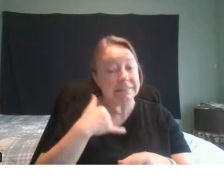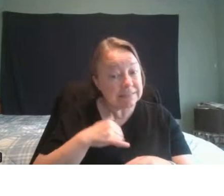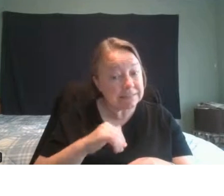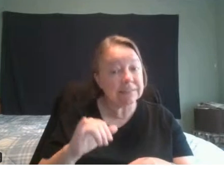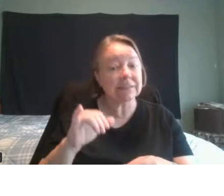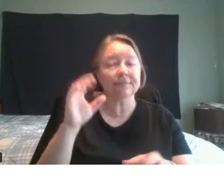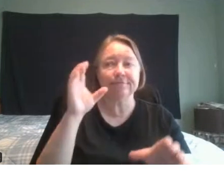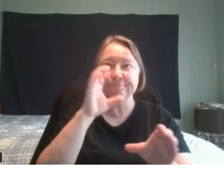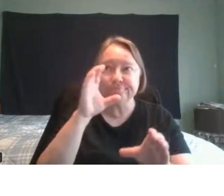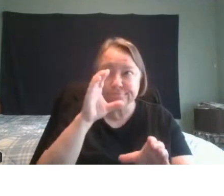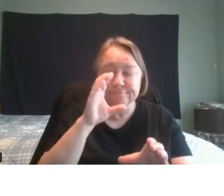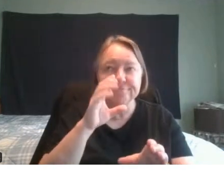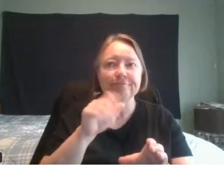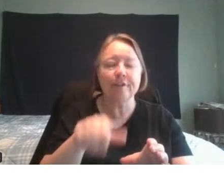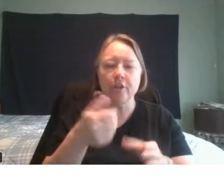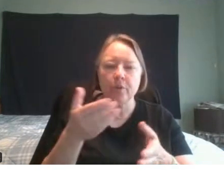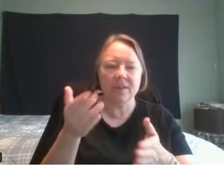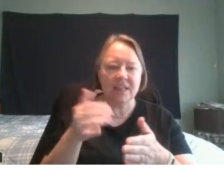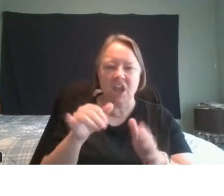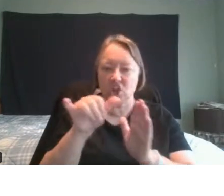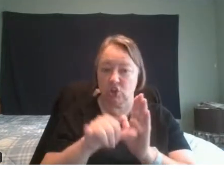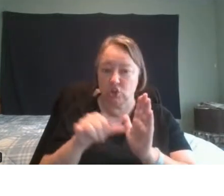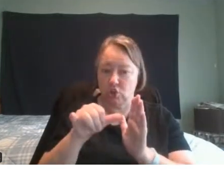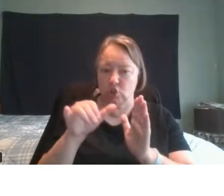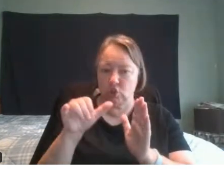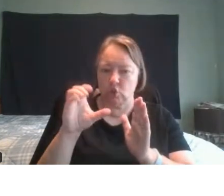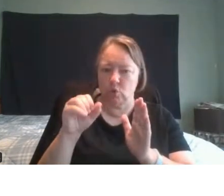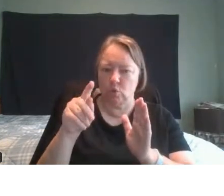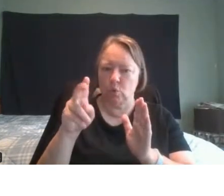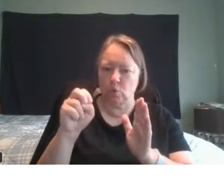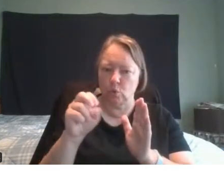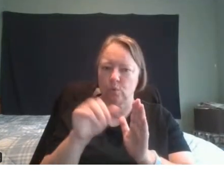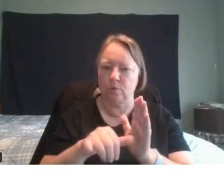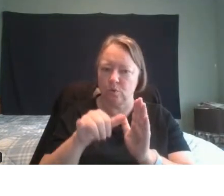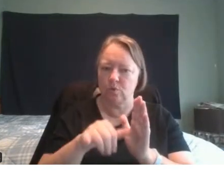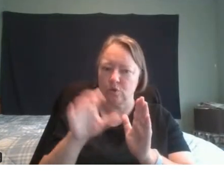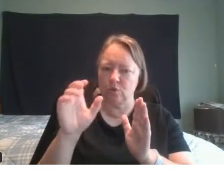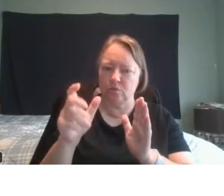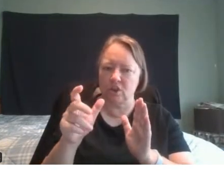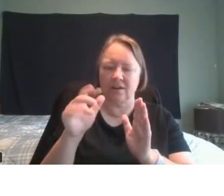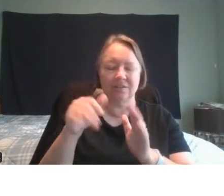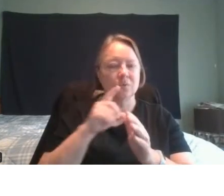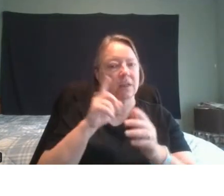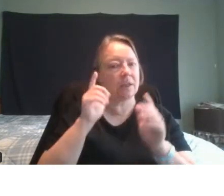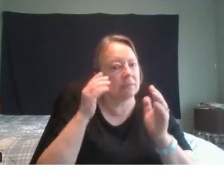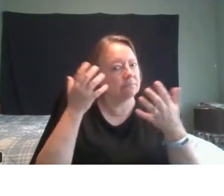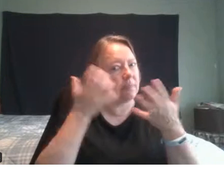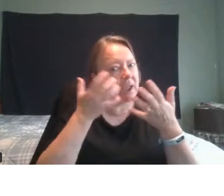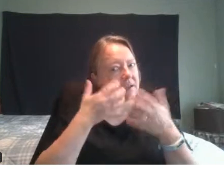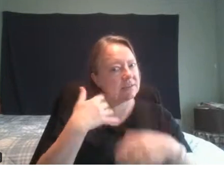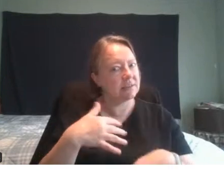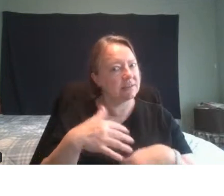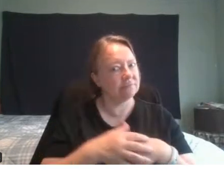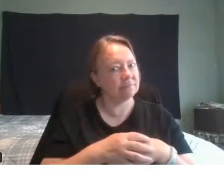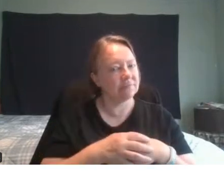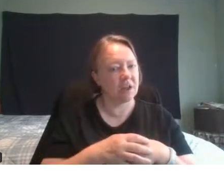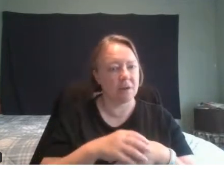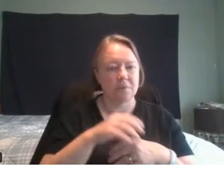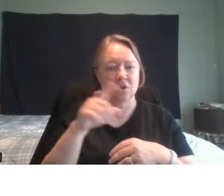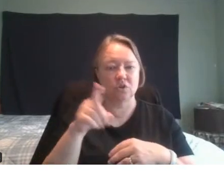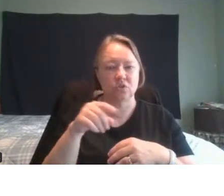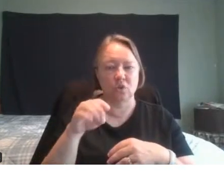are other ways. Like YouTube is a great way. That YouTube channel is just amazing. Zoe,